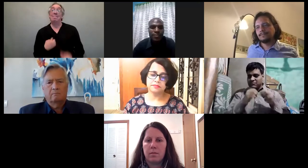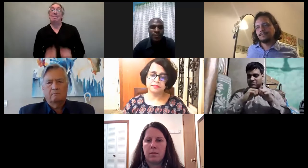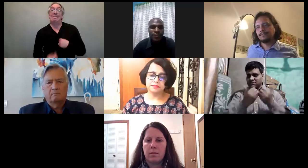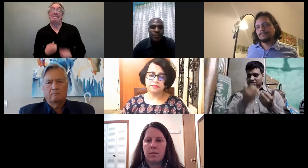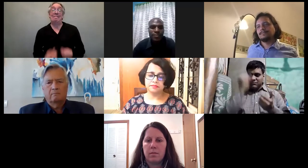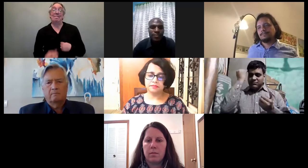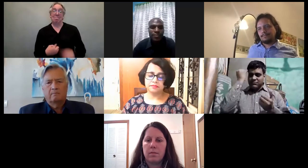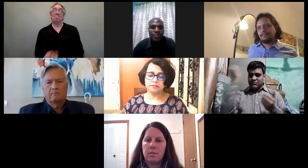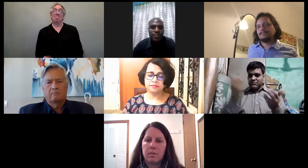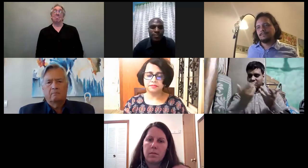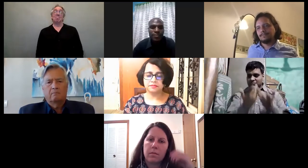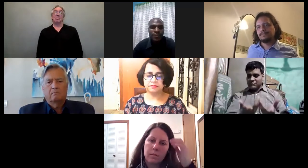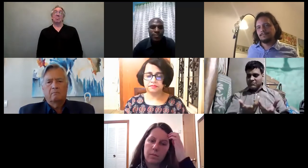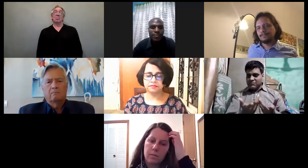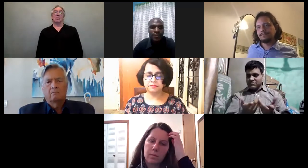in India.